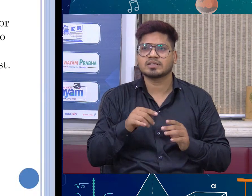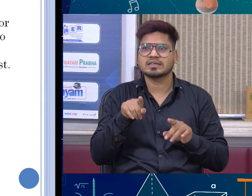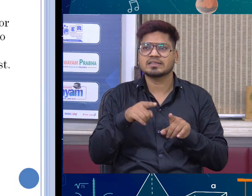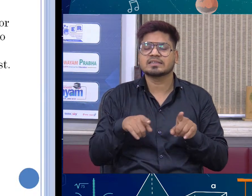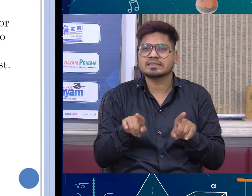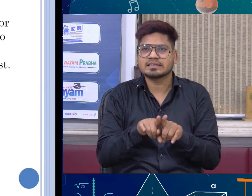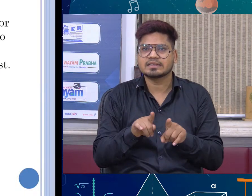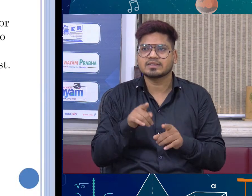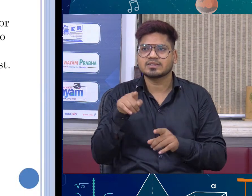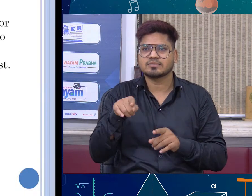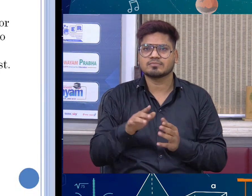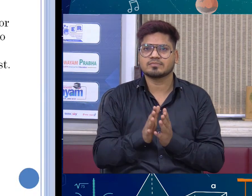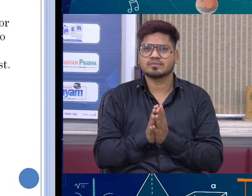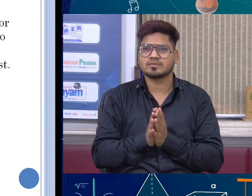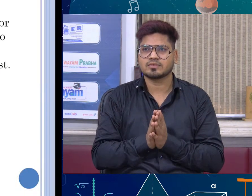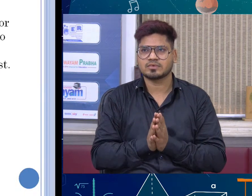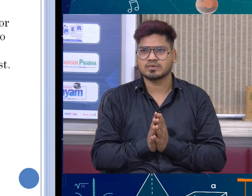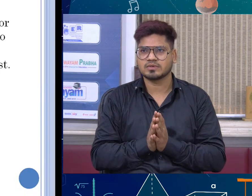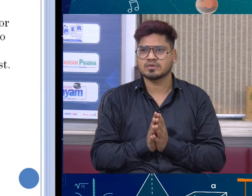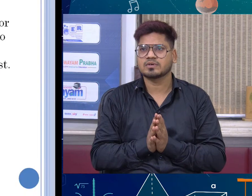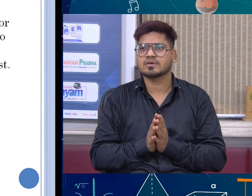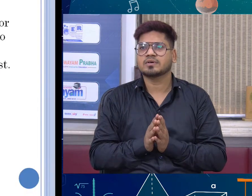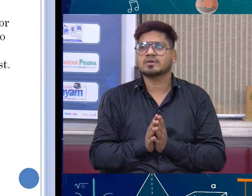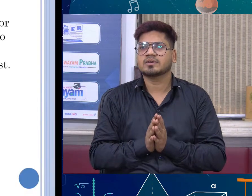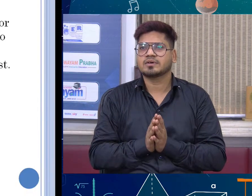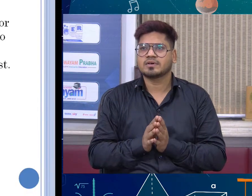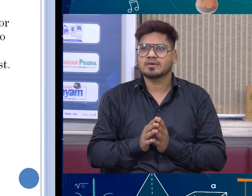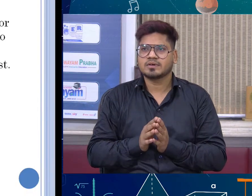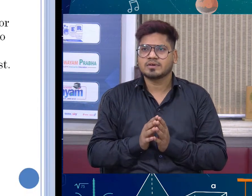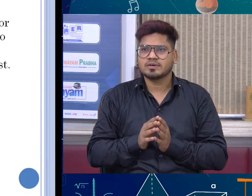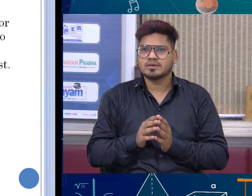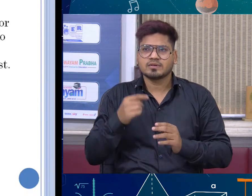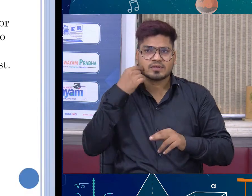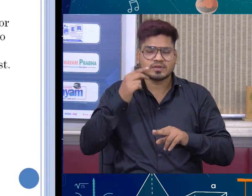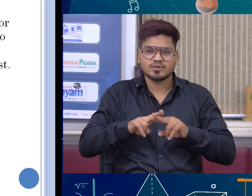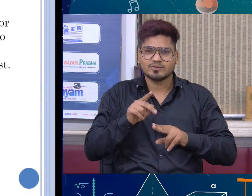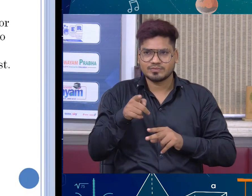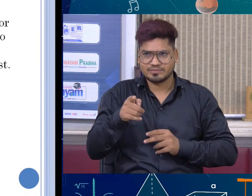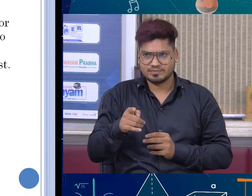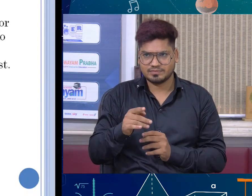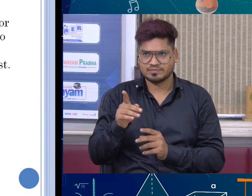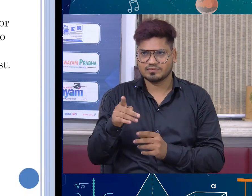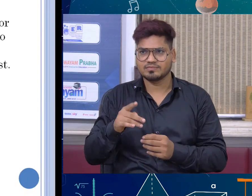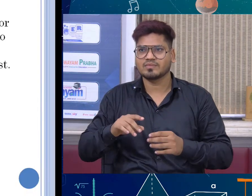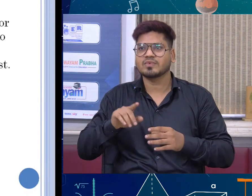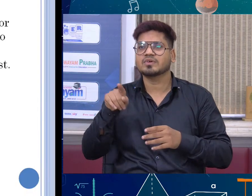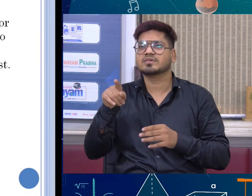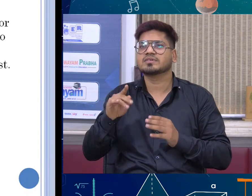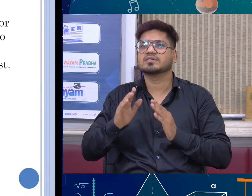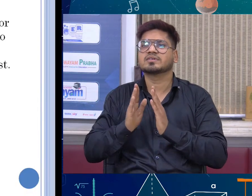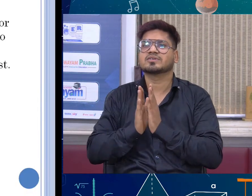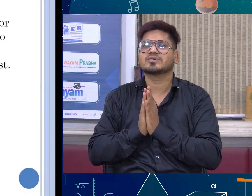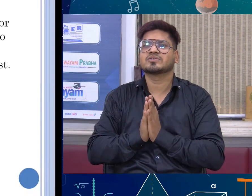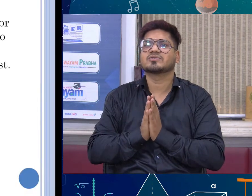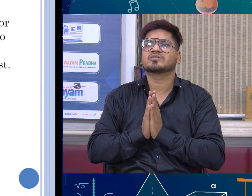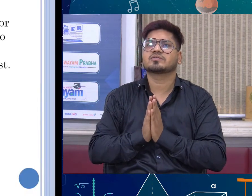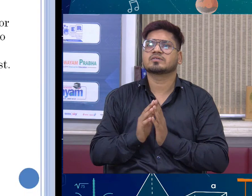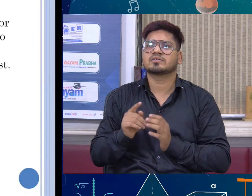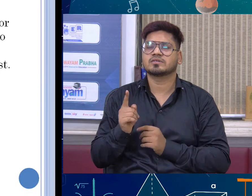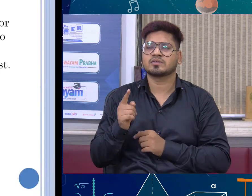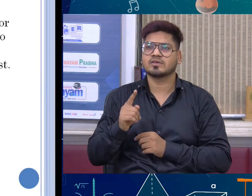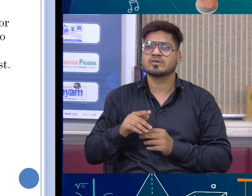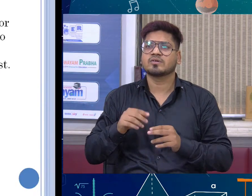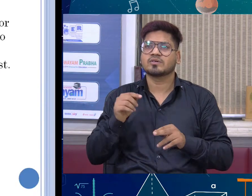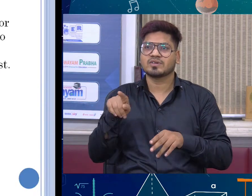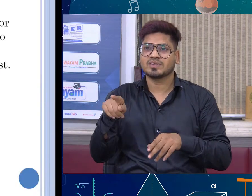rain in there. So he required rain for getting good harvest. So